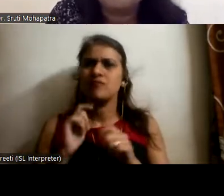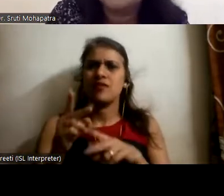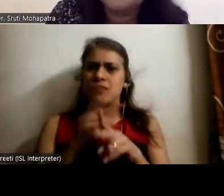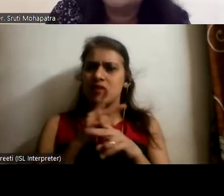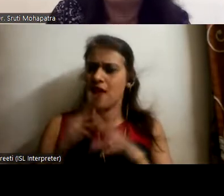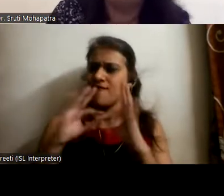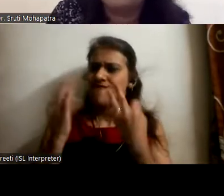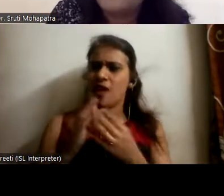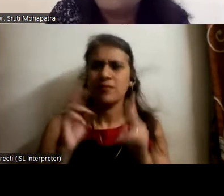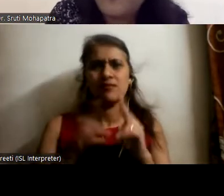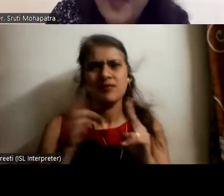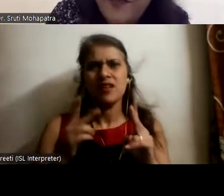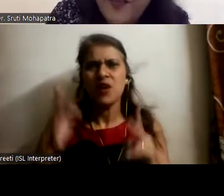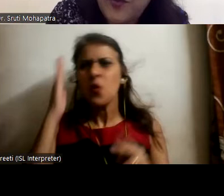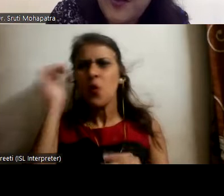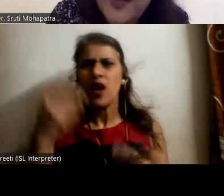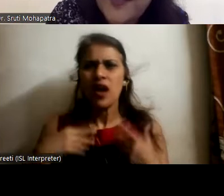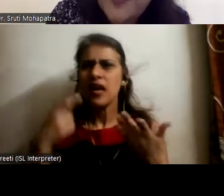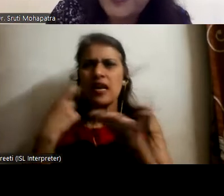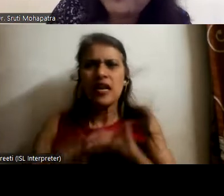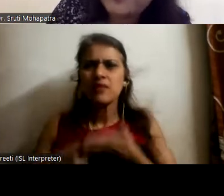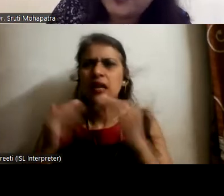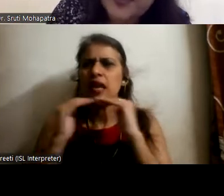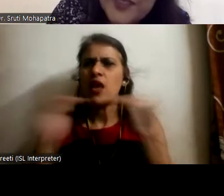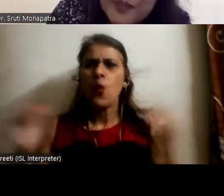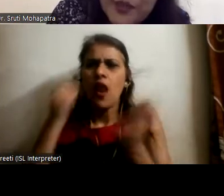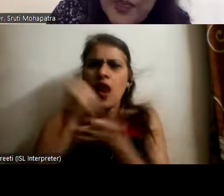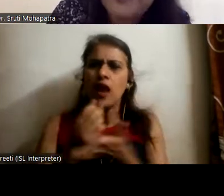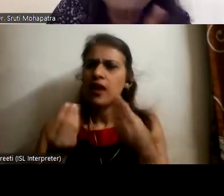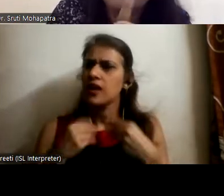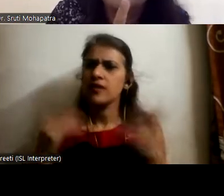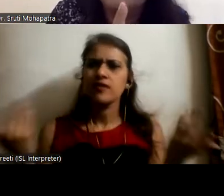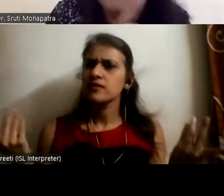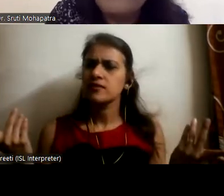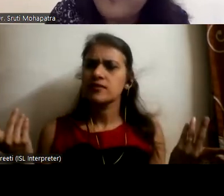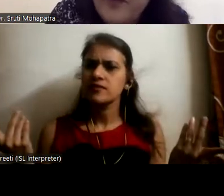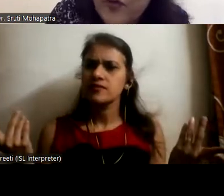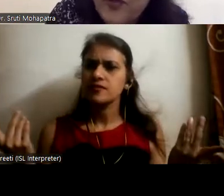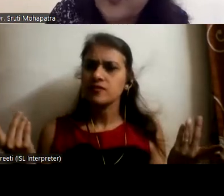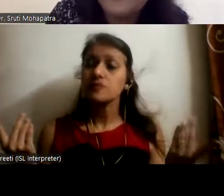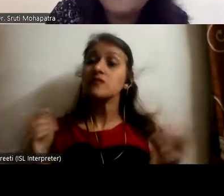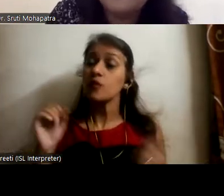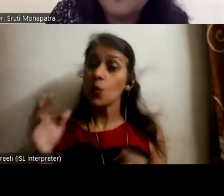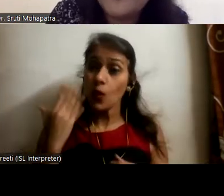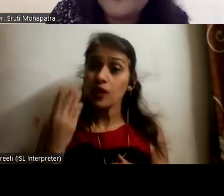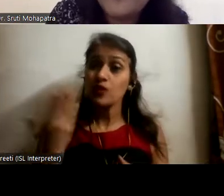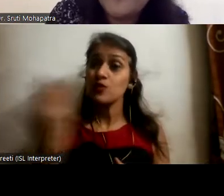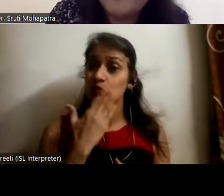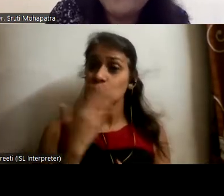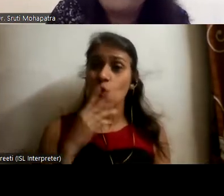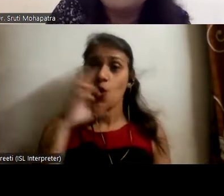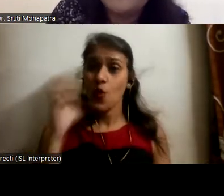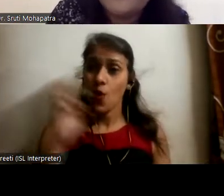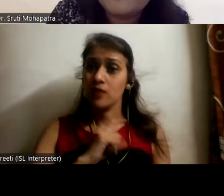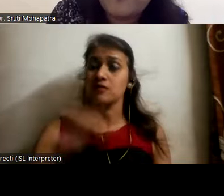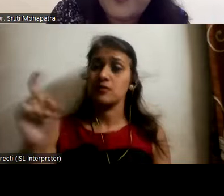their families, as to why don't we have equal rights? And that's how the disability, and we were going to schools and colleges.